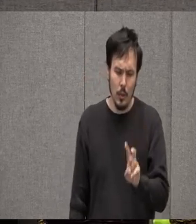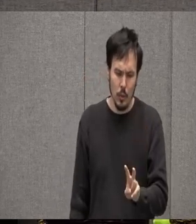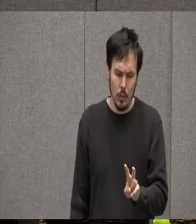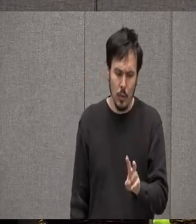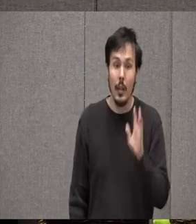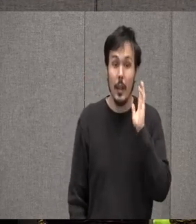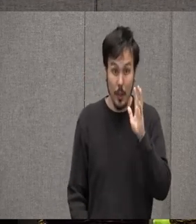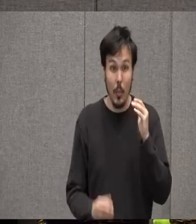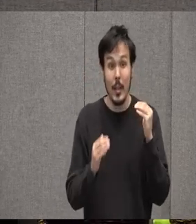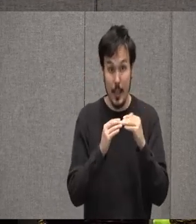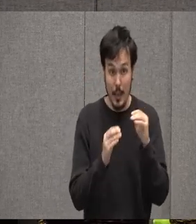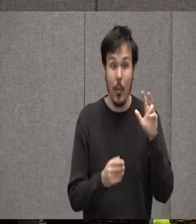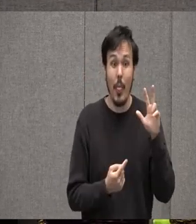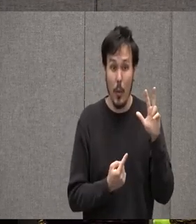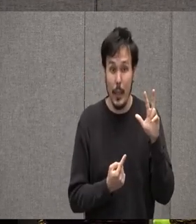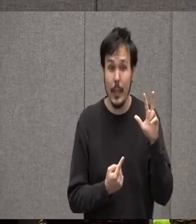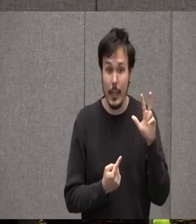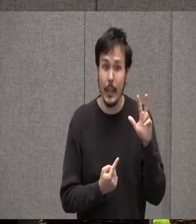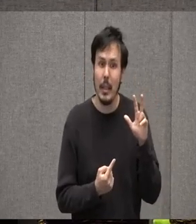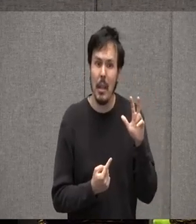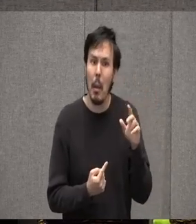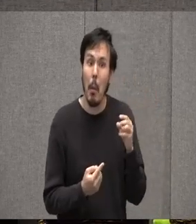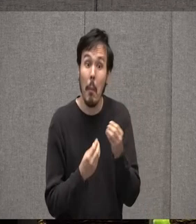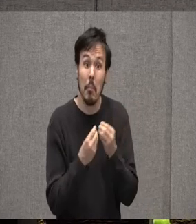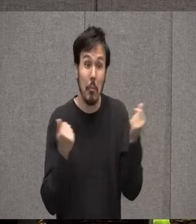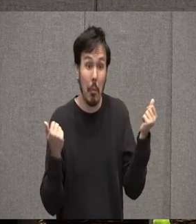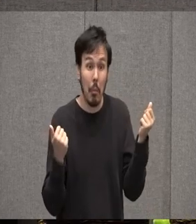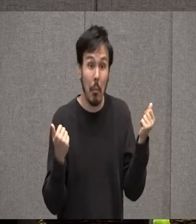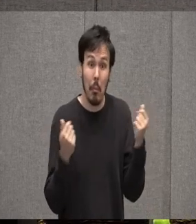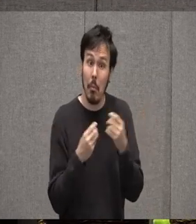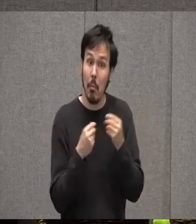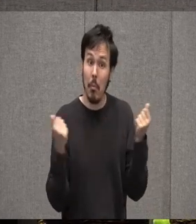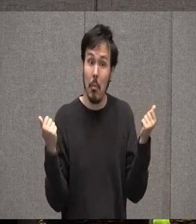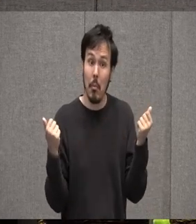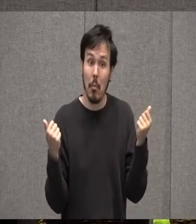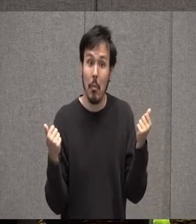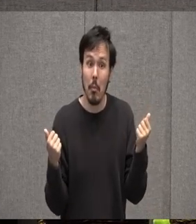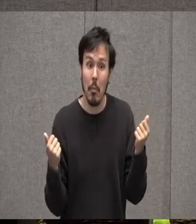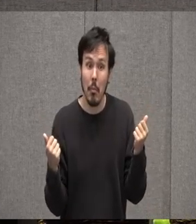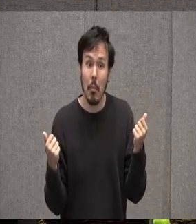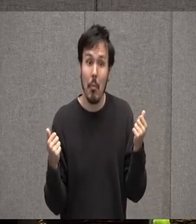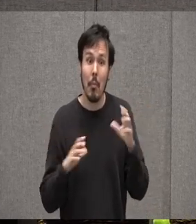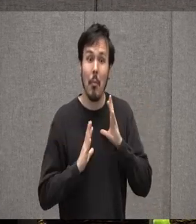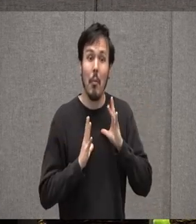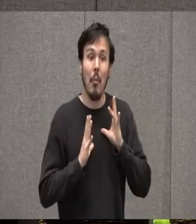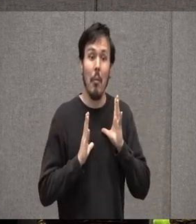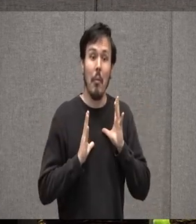does equal three. I think I might have solved it. That's pretty